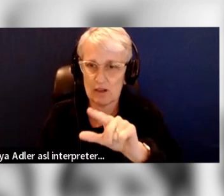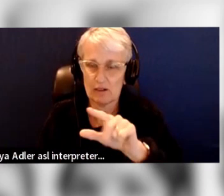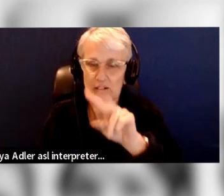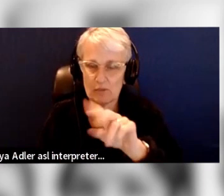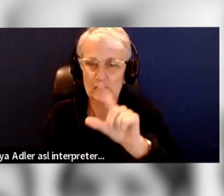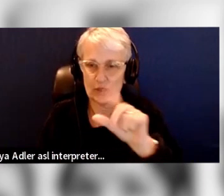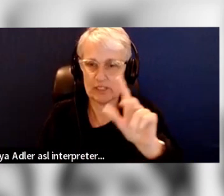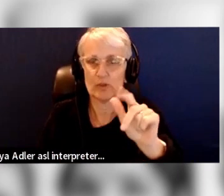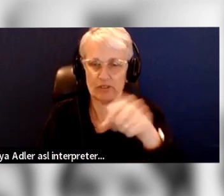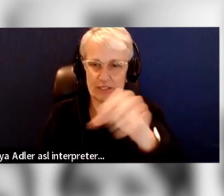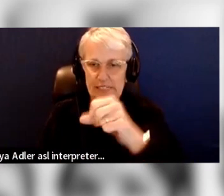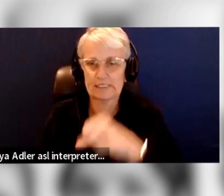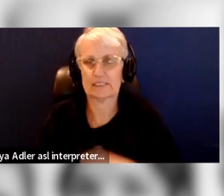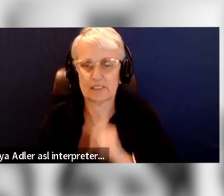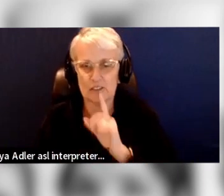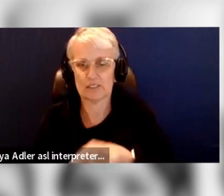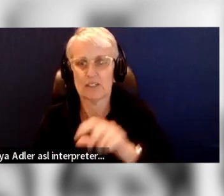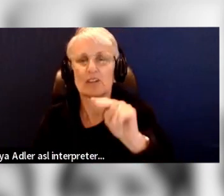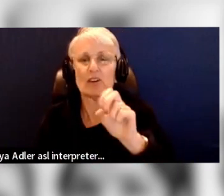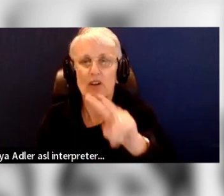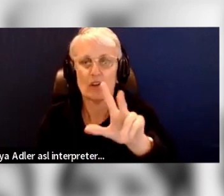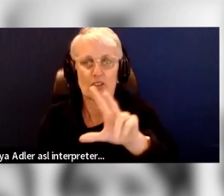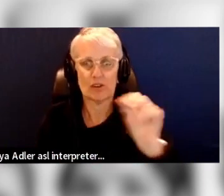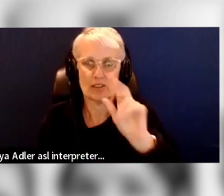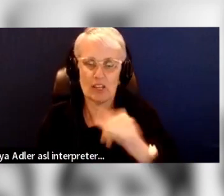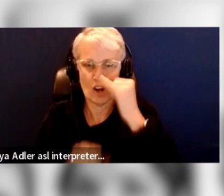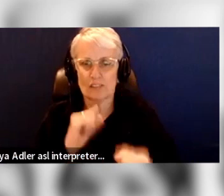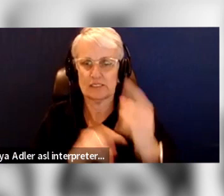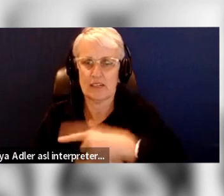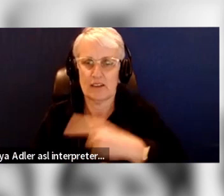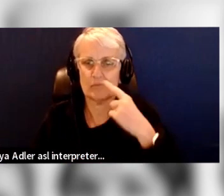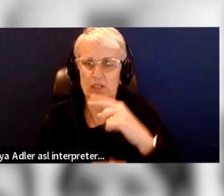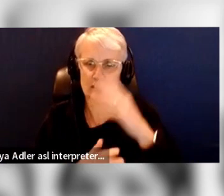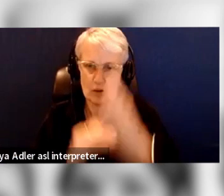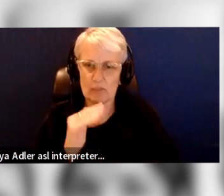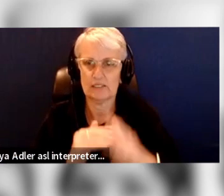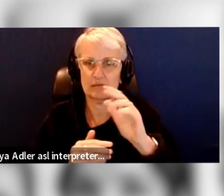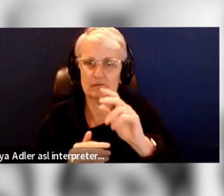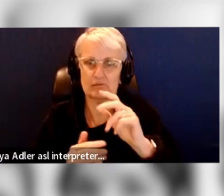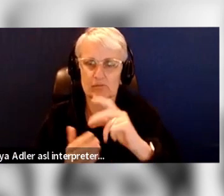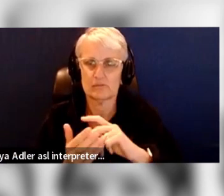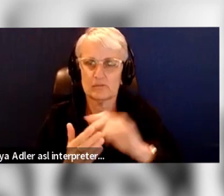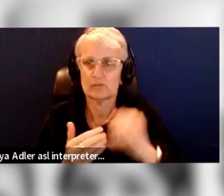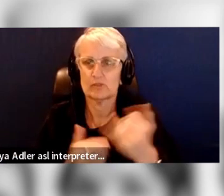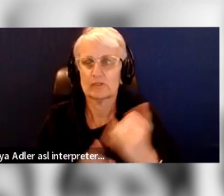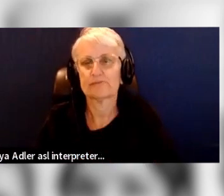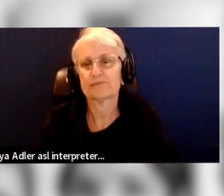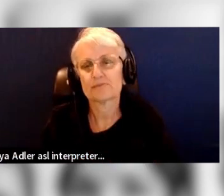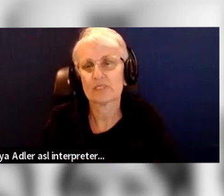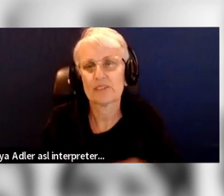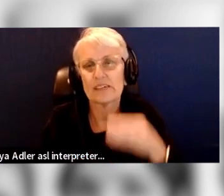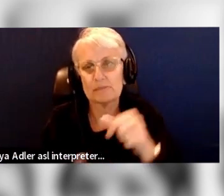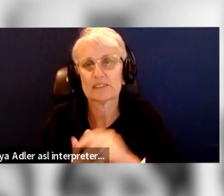That's correct, yes. November 30th, 2023 is the last possible day that you can incur project expenses